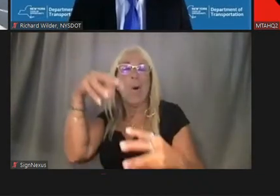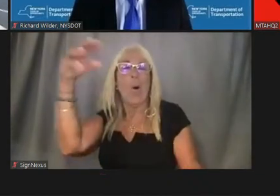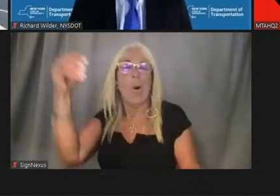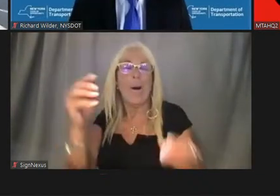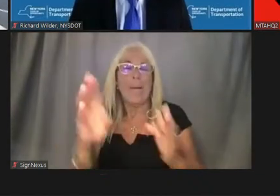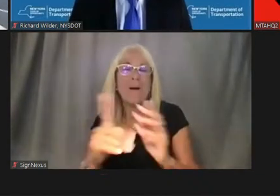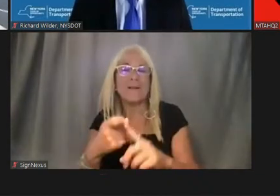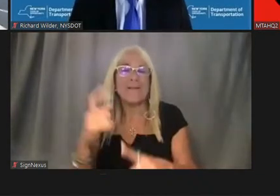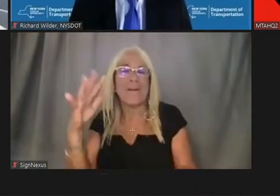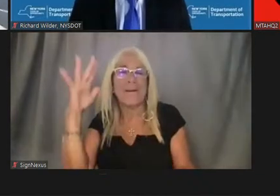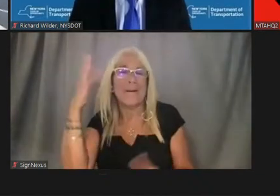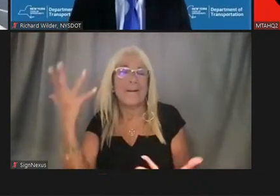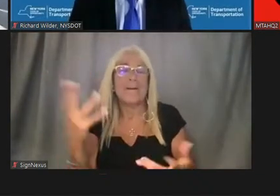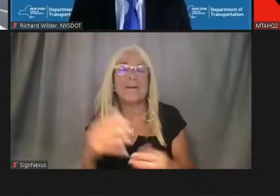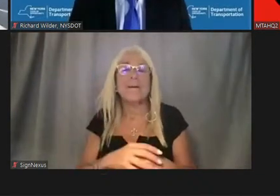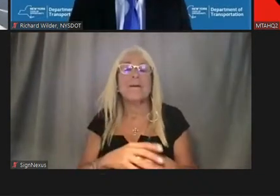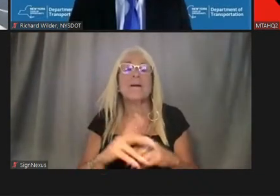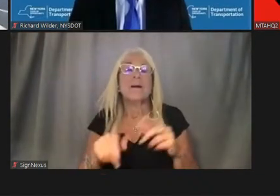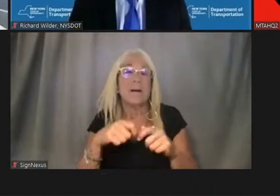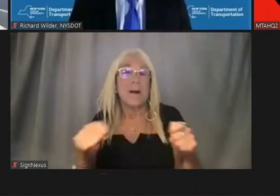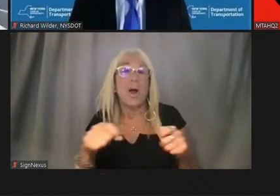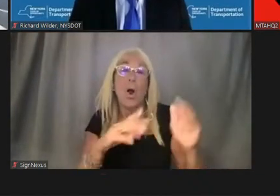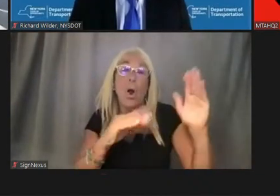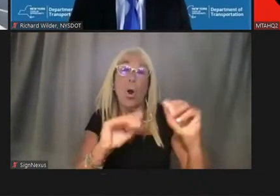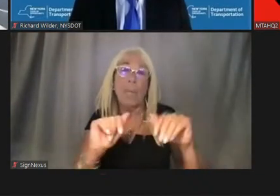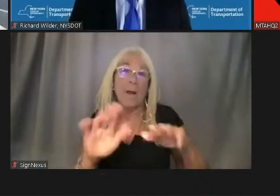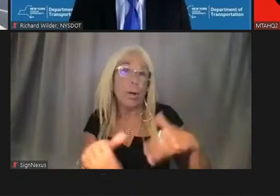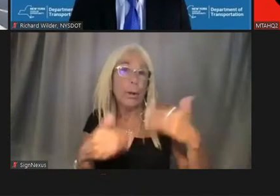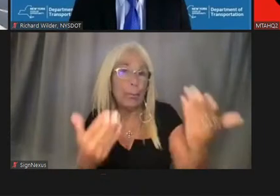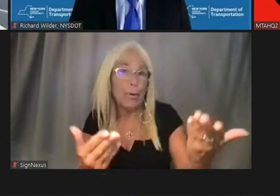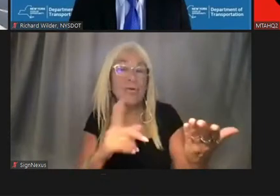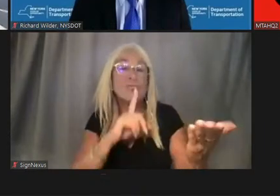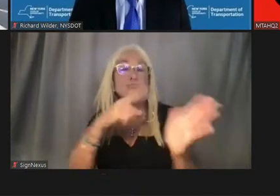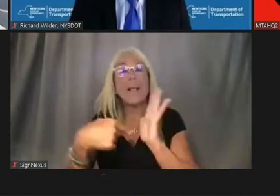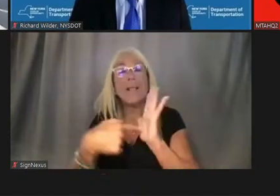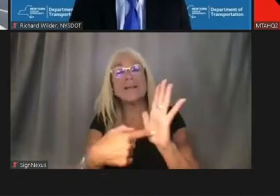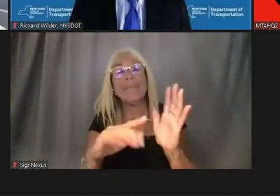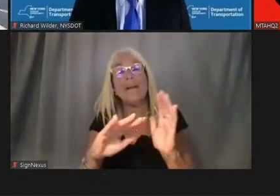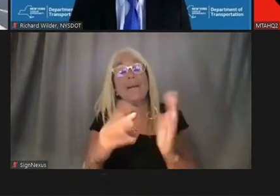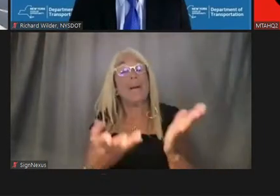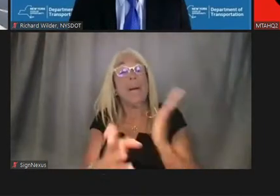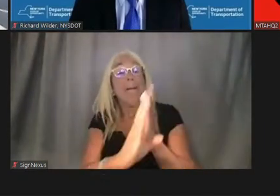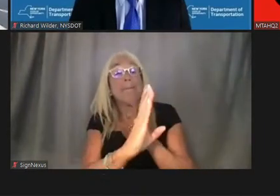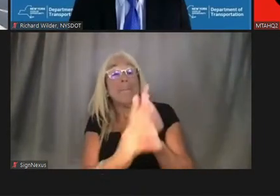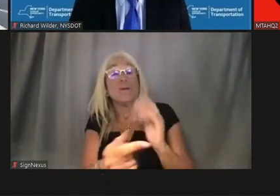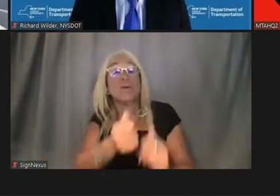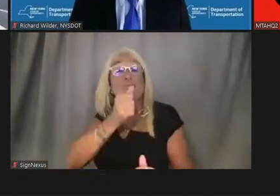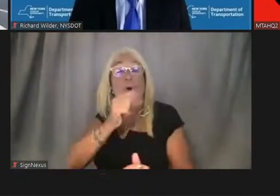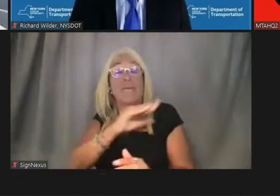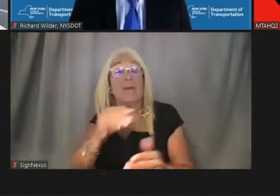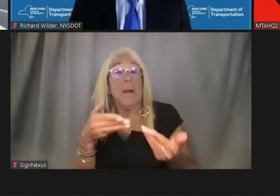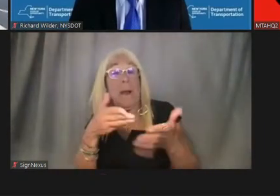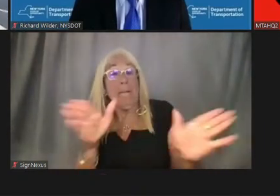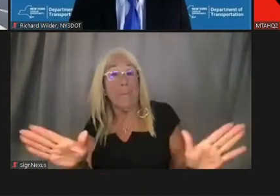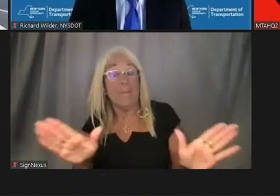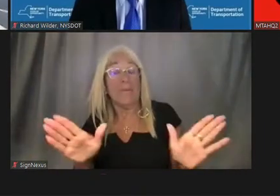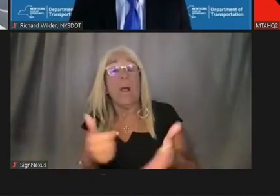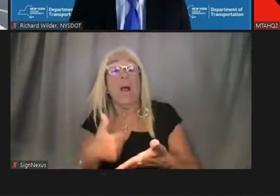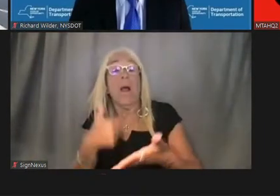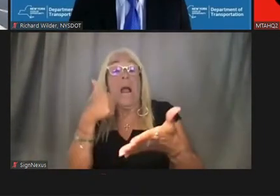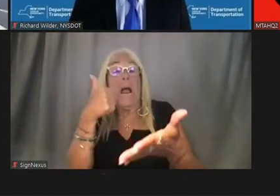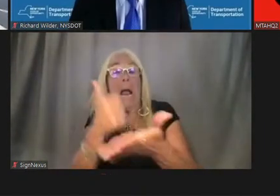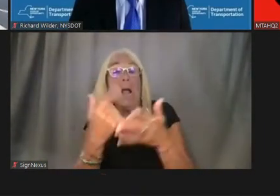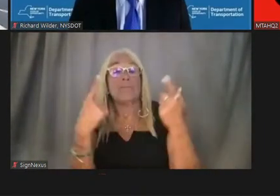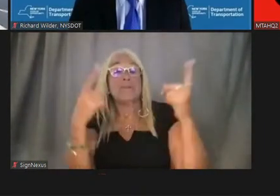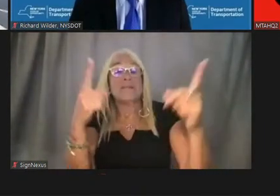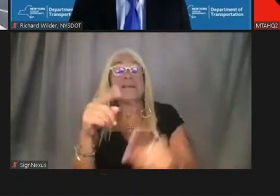ago to wrap up I hope I was able to provide you with real examples of how buses both private and public are helpful to the success